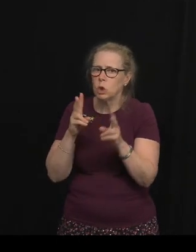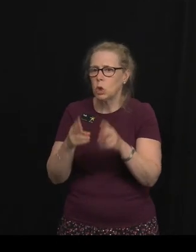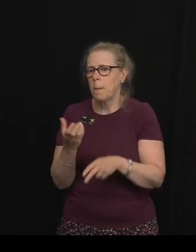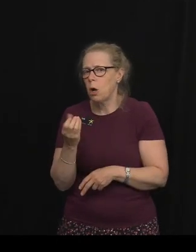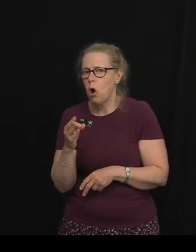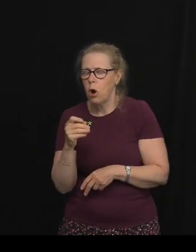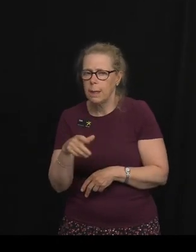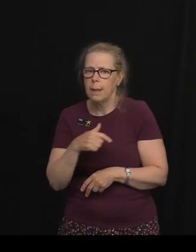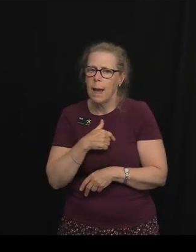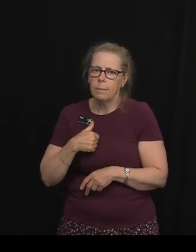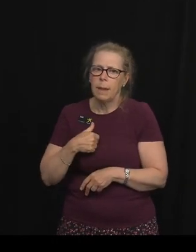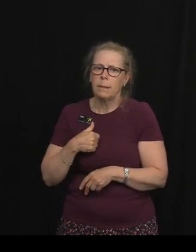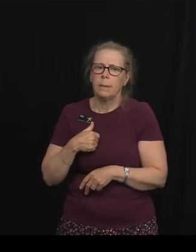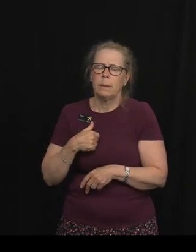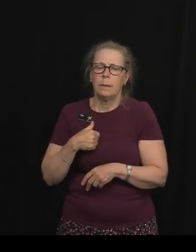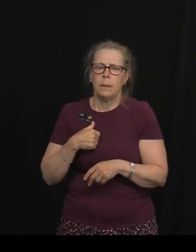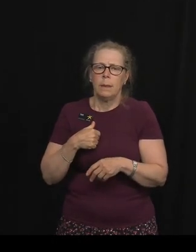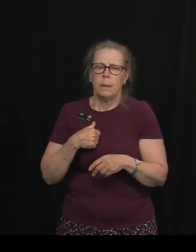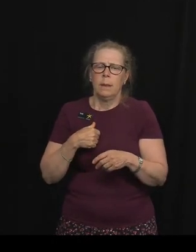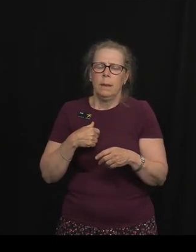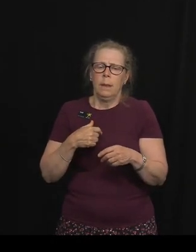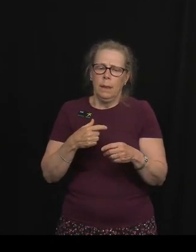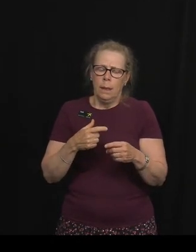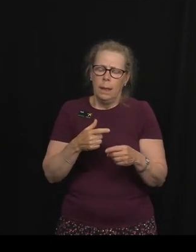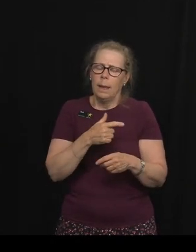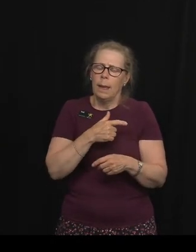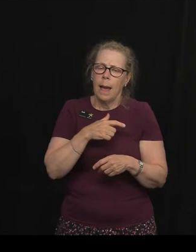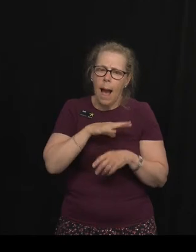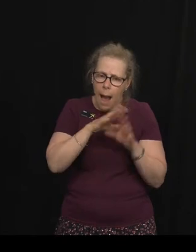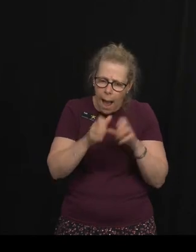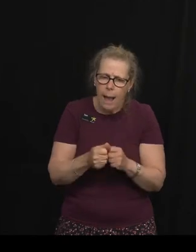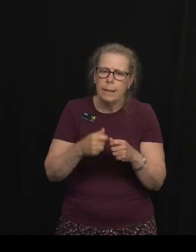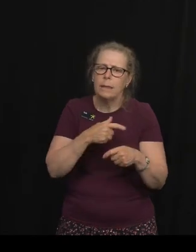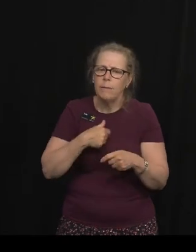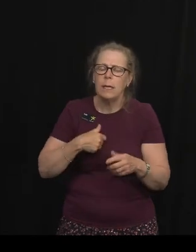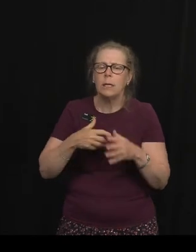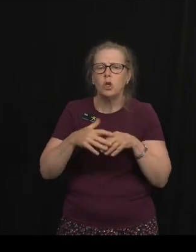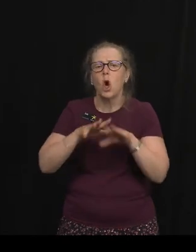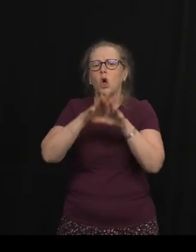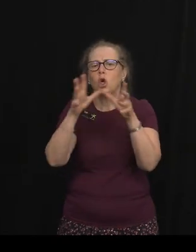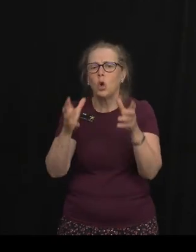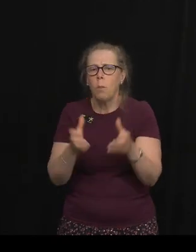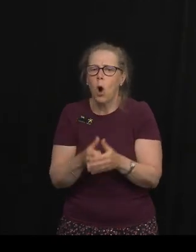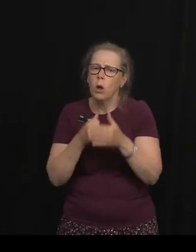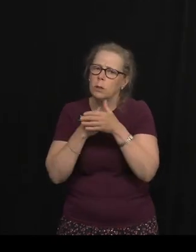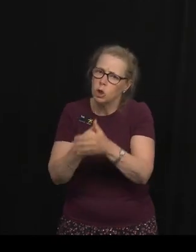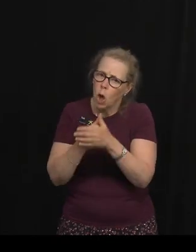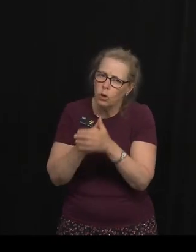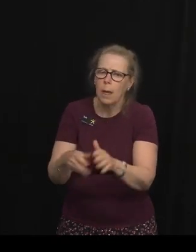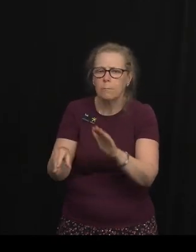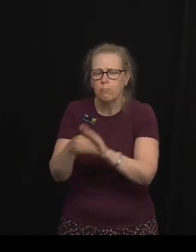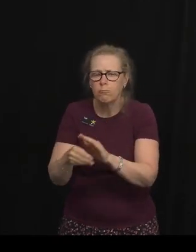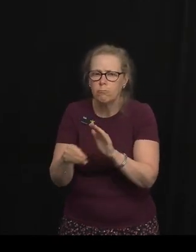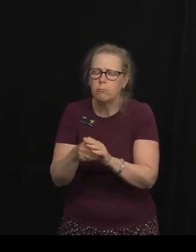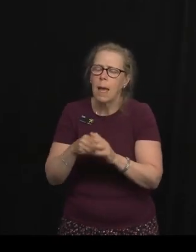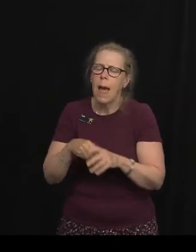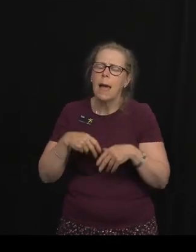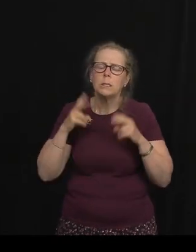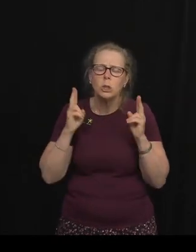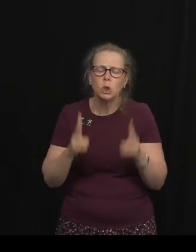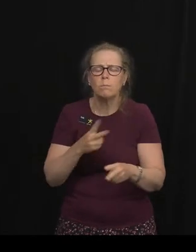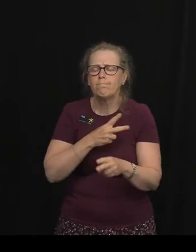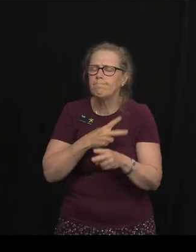localization of global aid is extremely important to build the capacities locally to